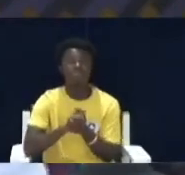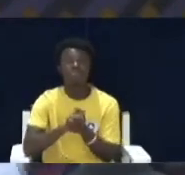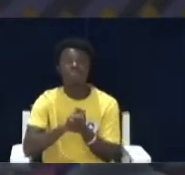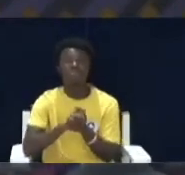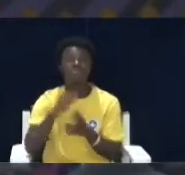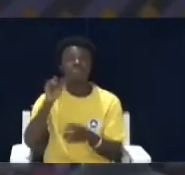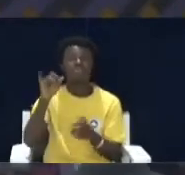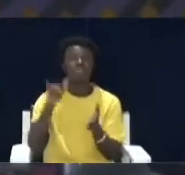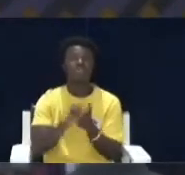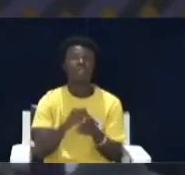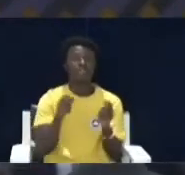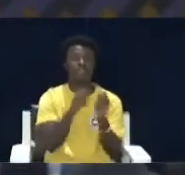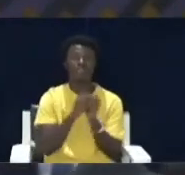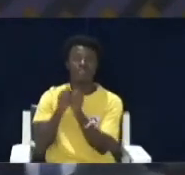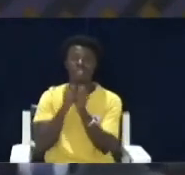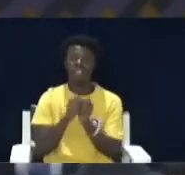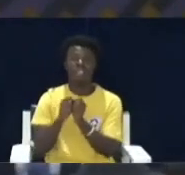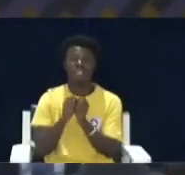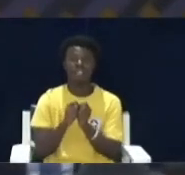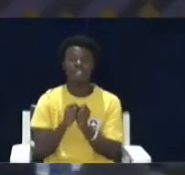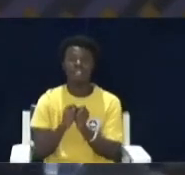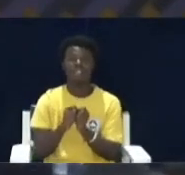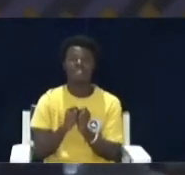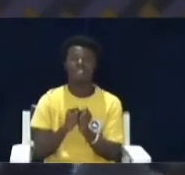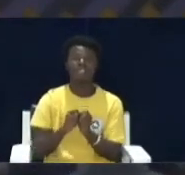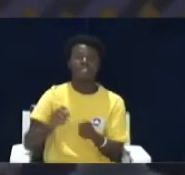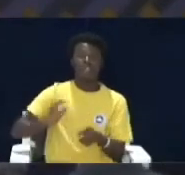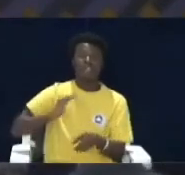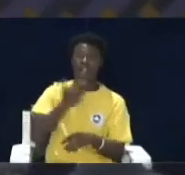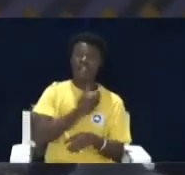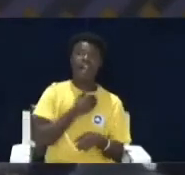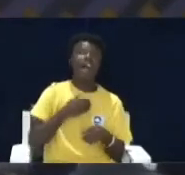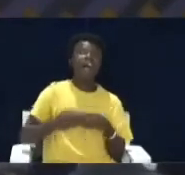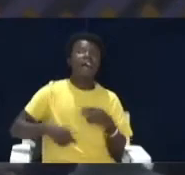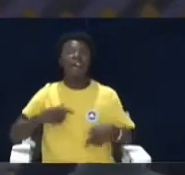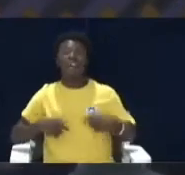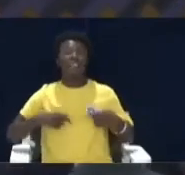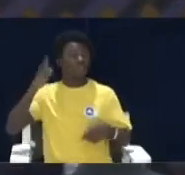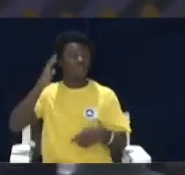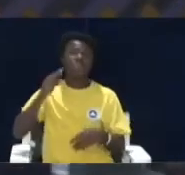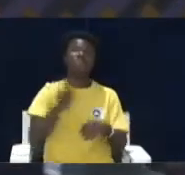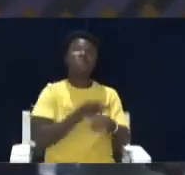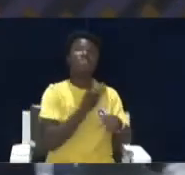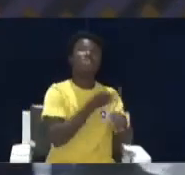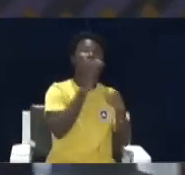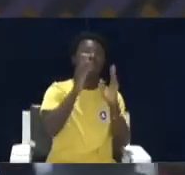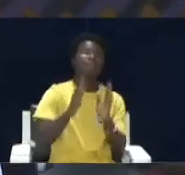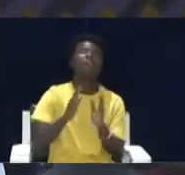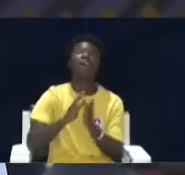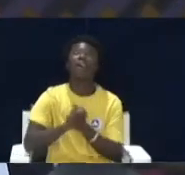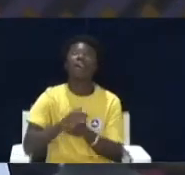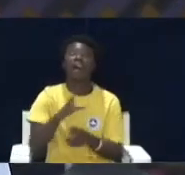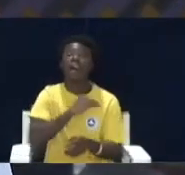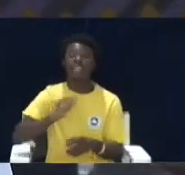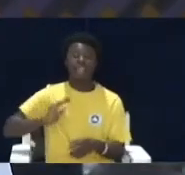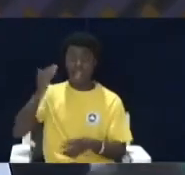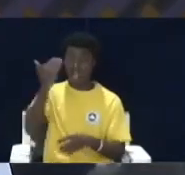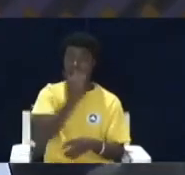so that together our gratitude will be multiplied and our